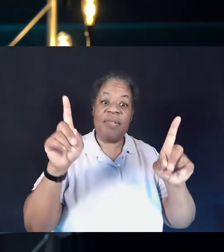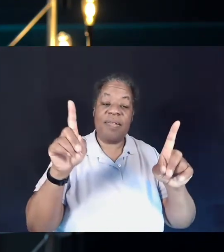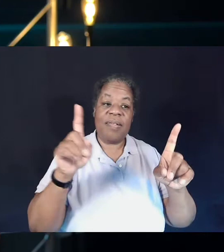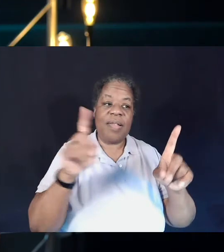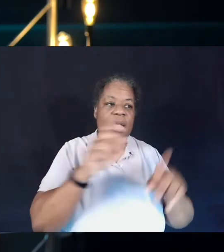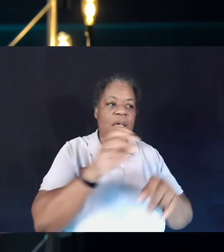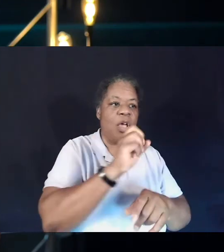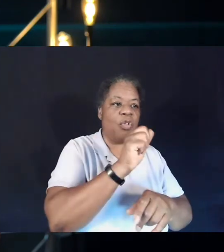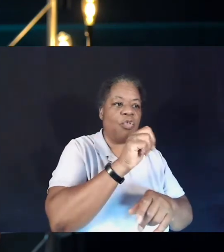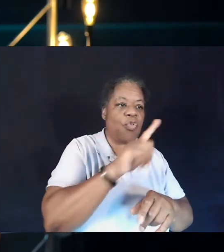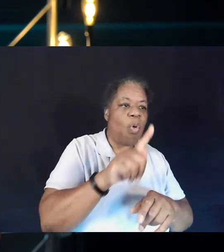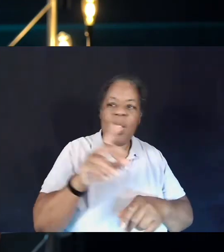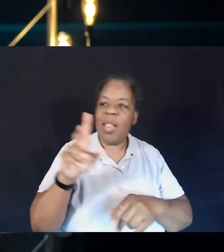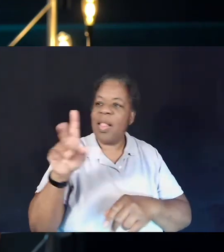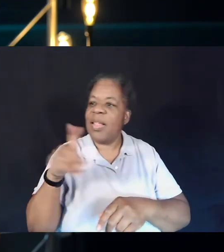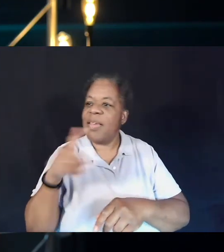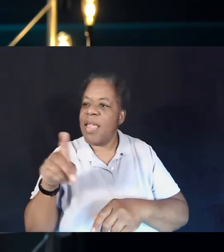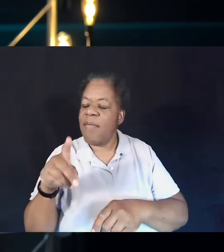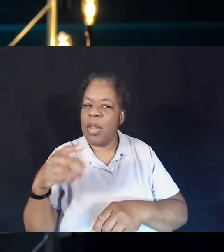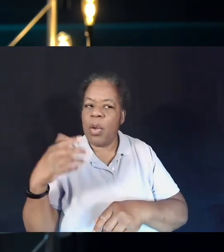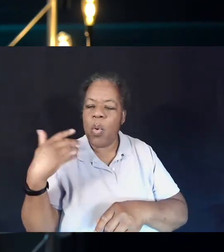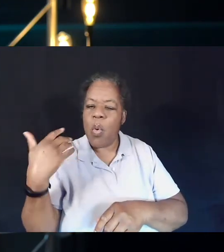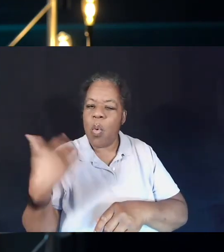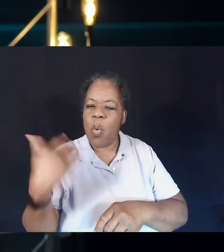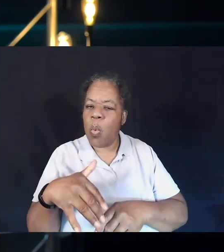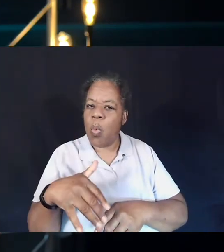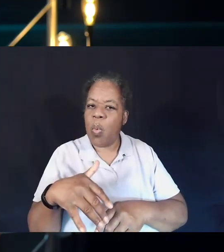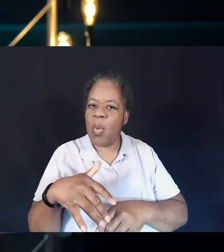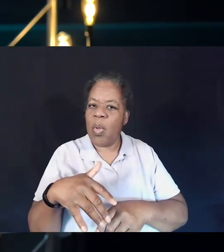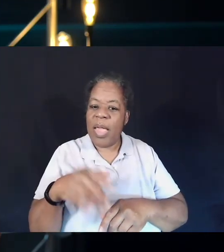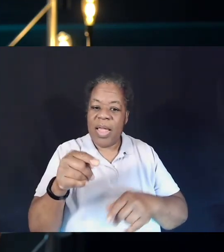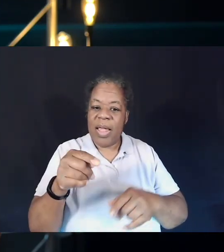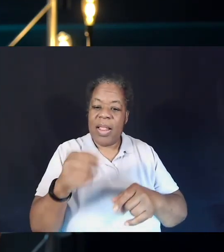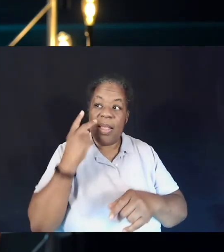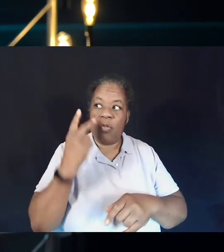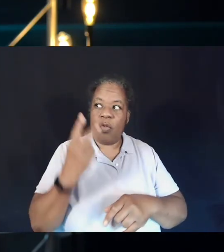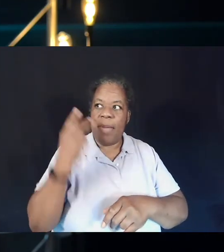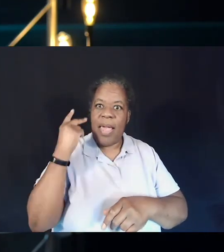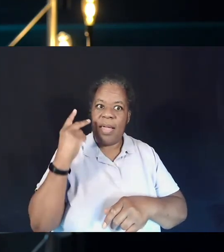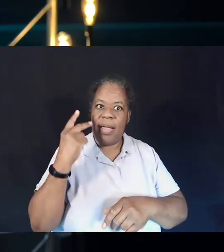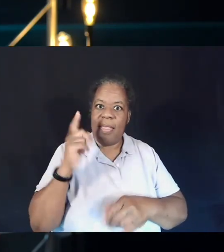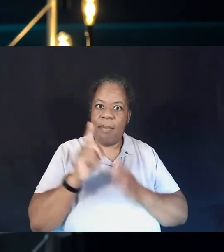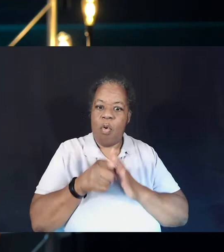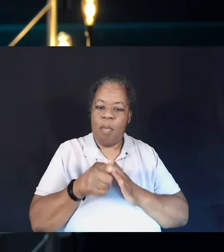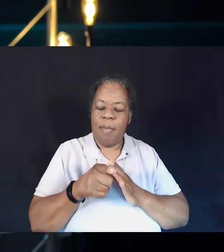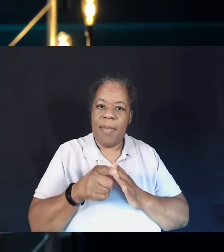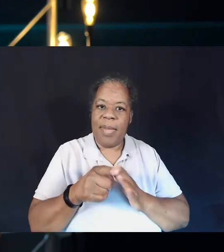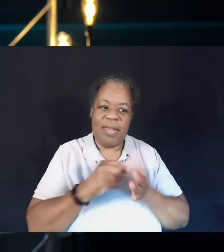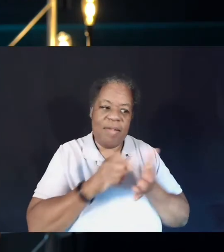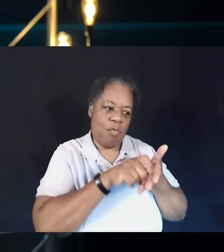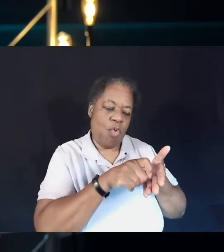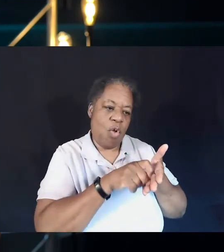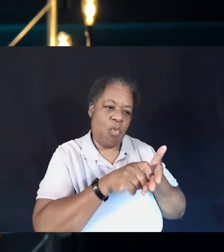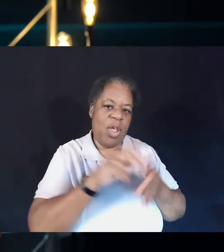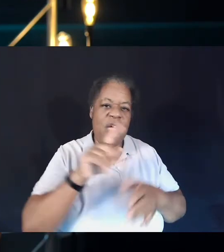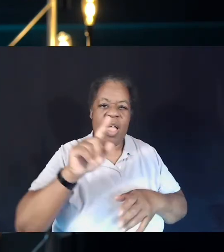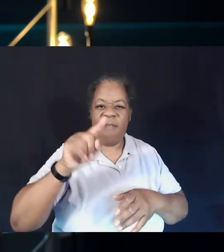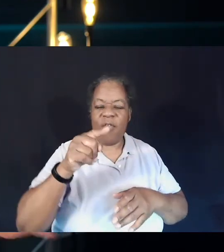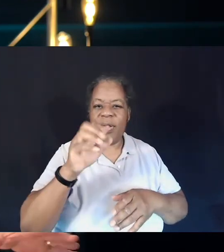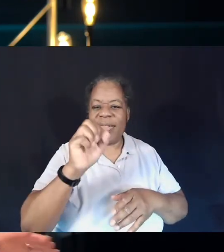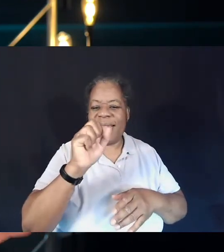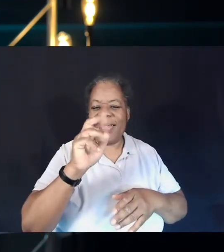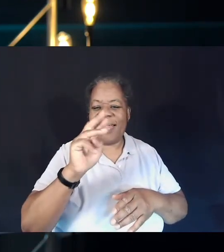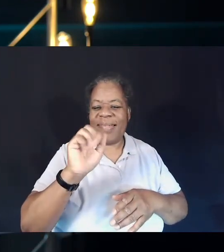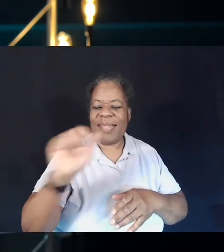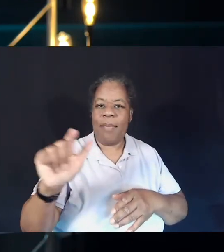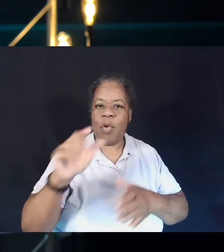is stark. So let's look back at the moment that David is referring to. It comes from 1 Samuel 15.